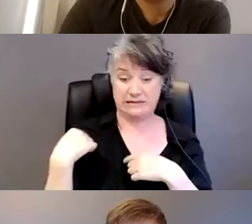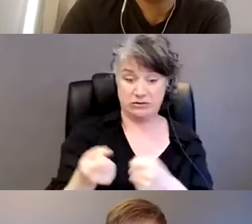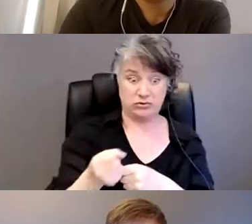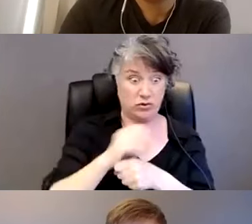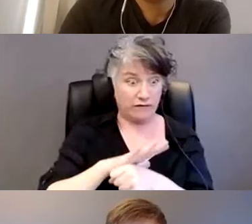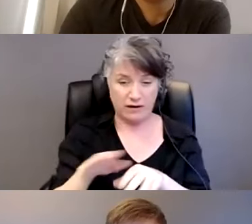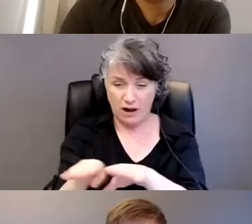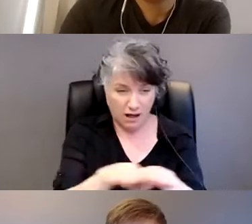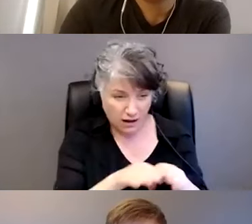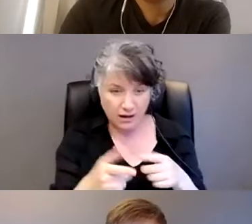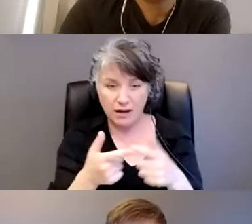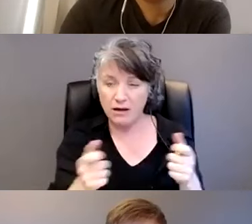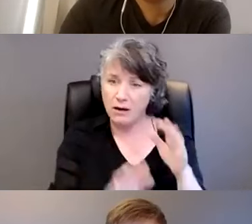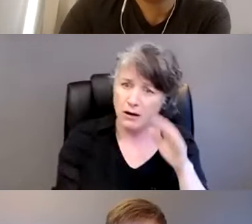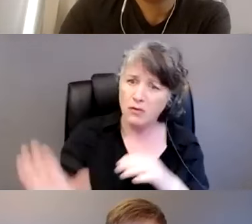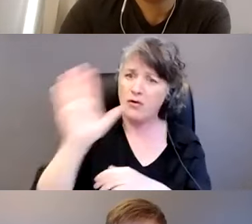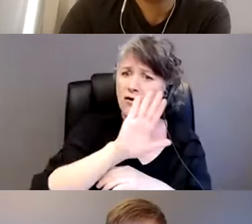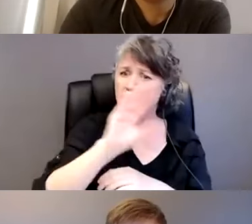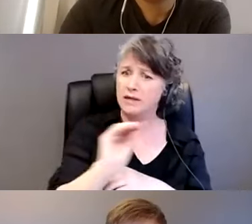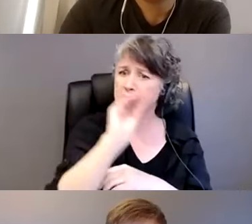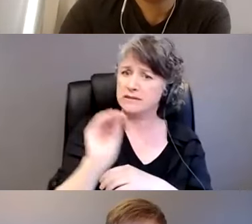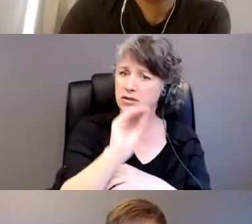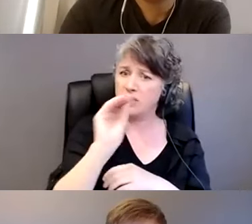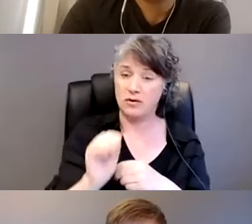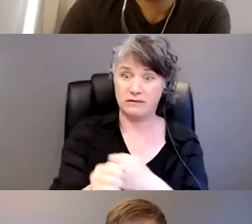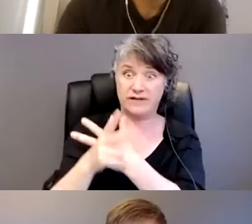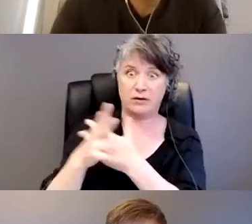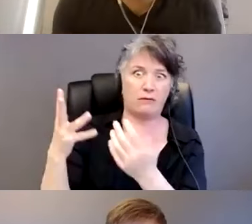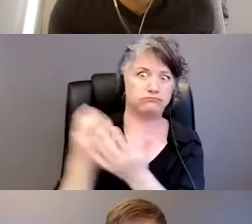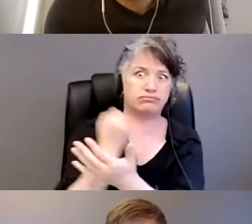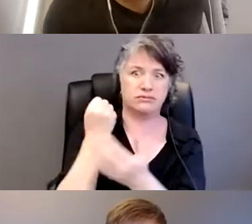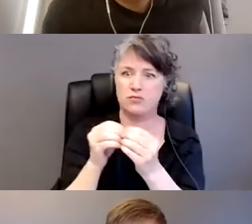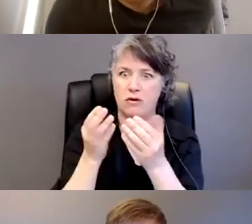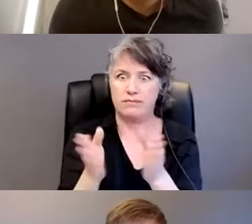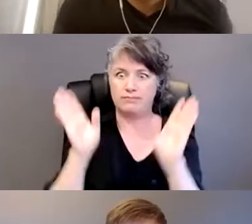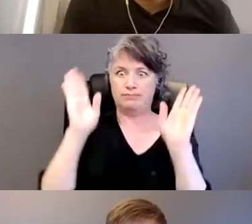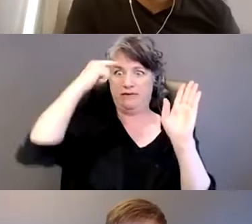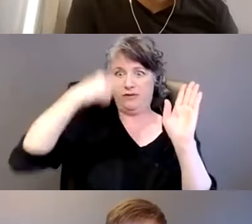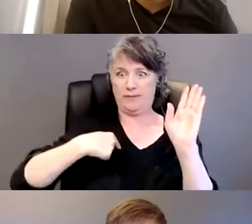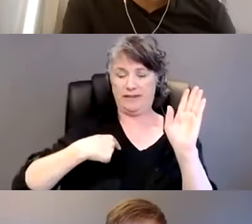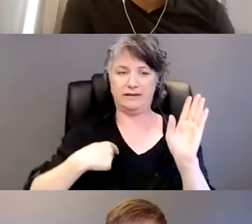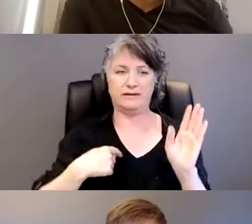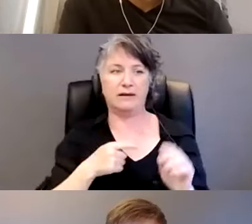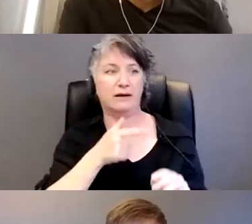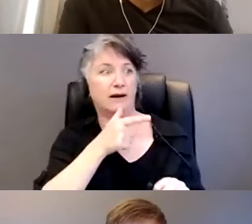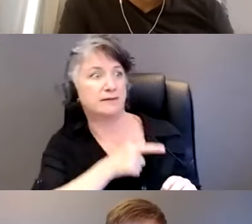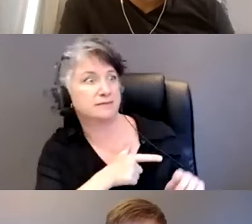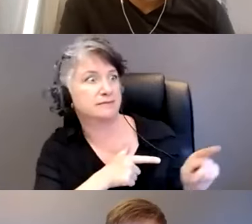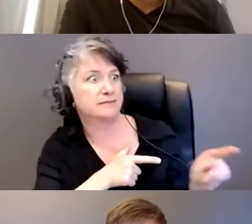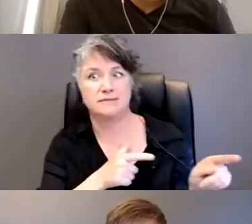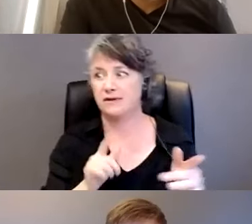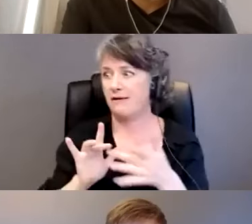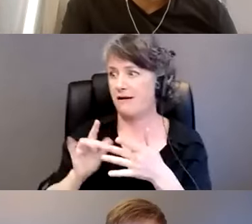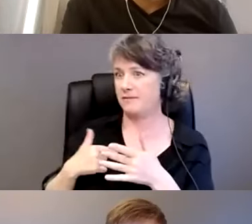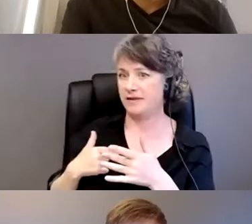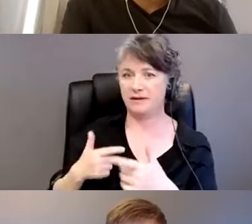people across the province, simply because video has opened it up for somebody from London to call me when I live